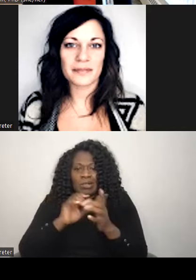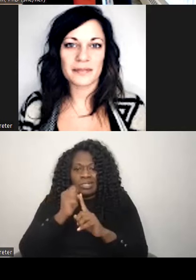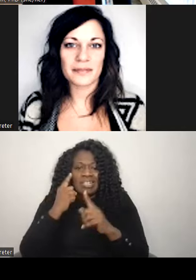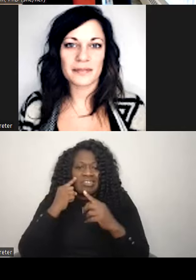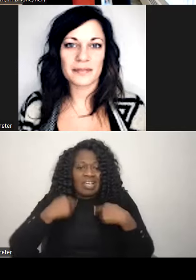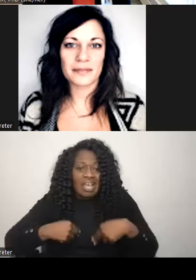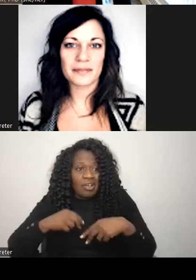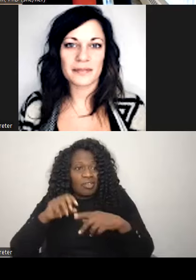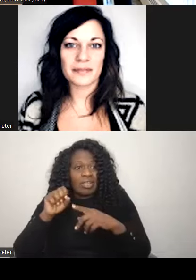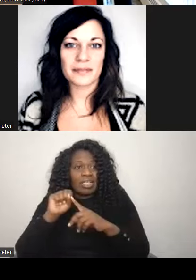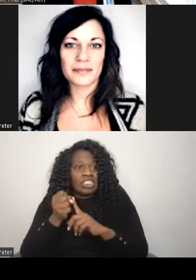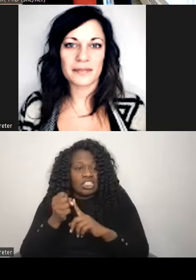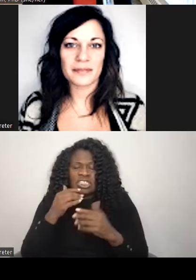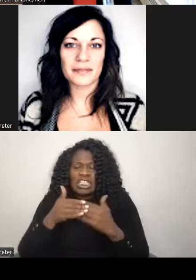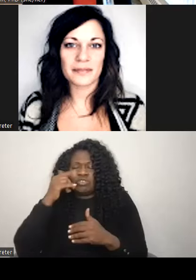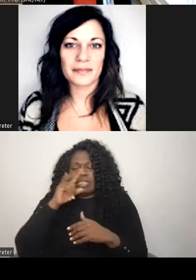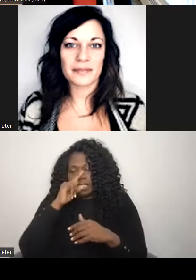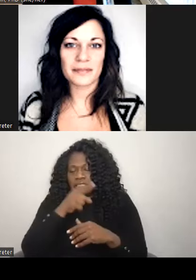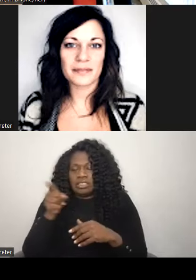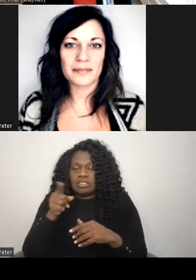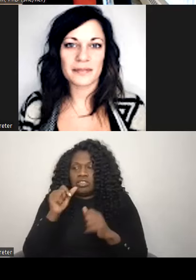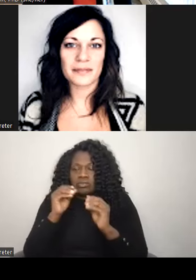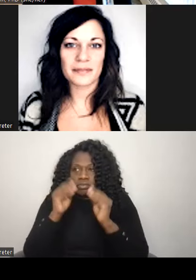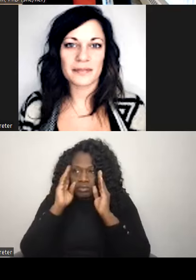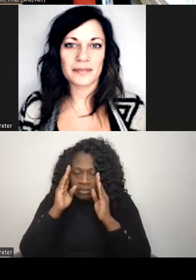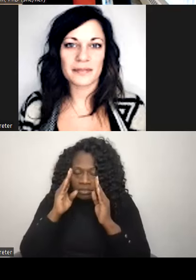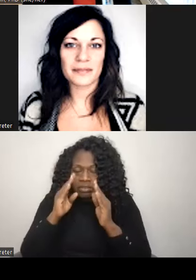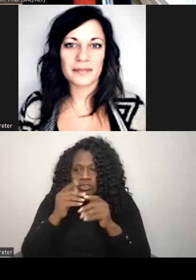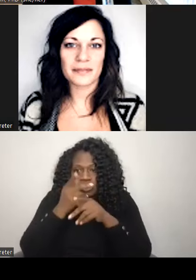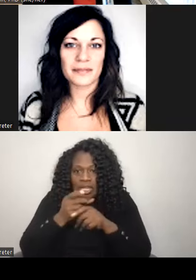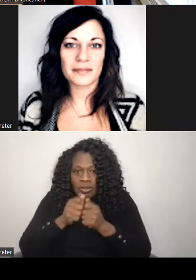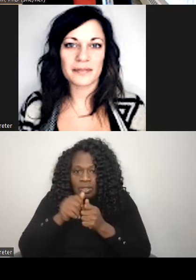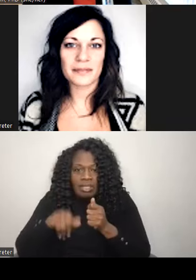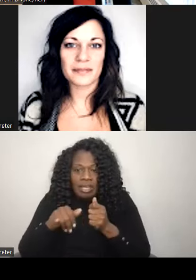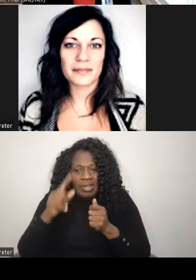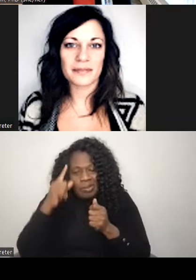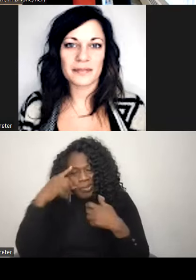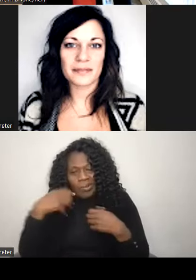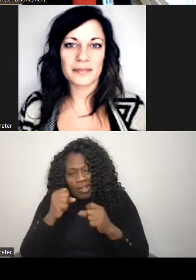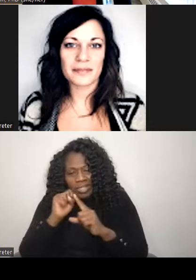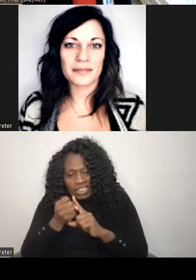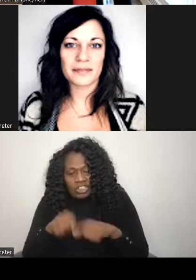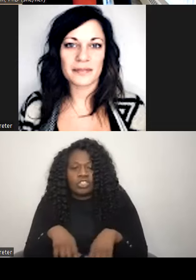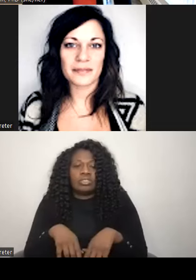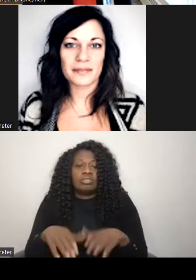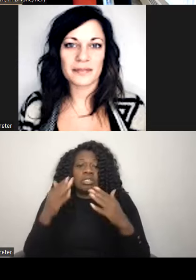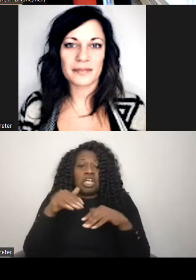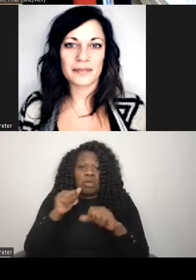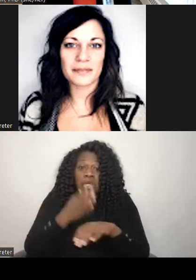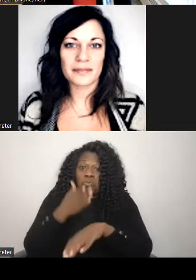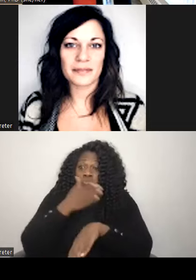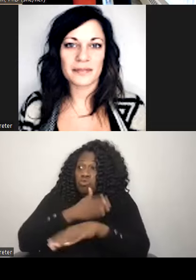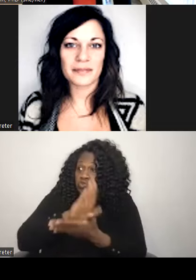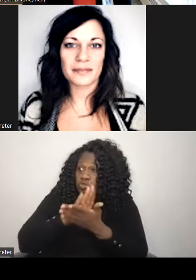it's easier for kids to sort of engage in care around that, including mental health conditions. There can be improved